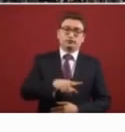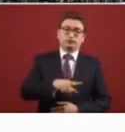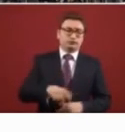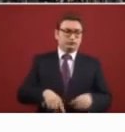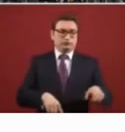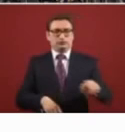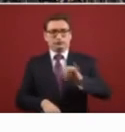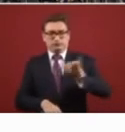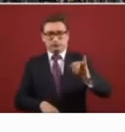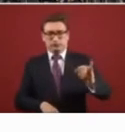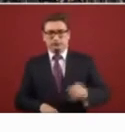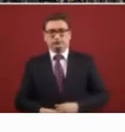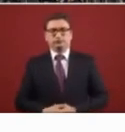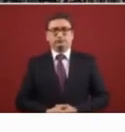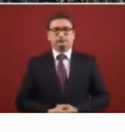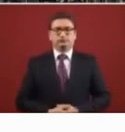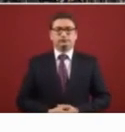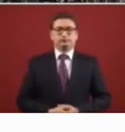left.